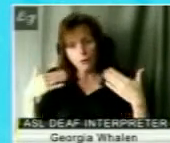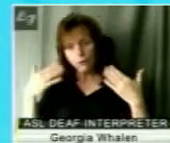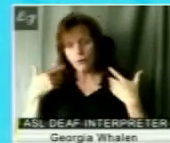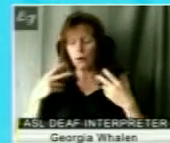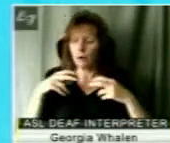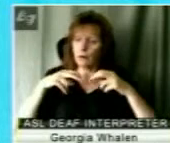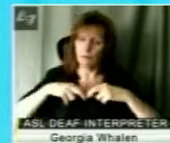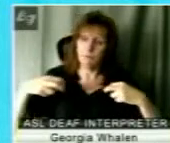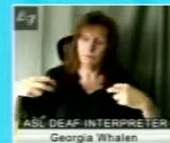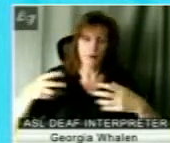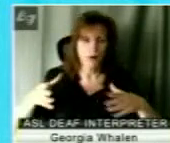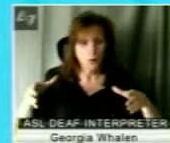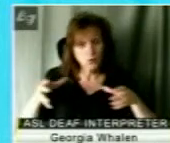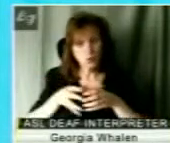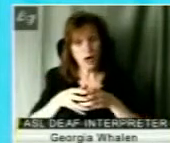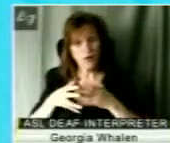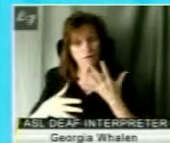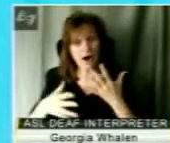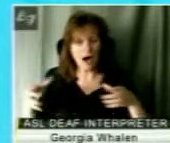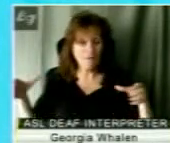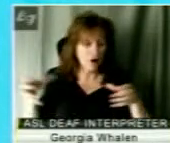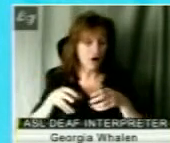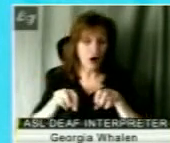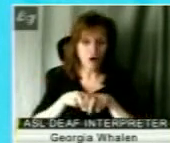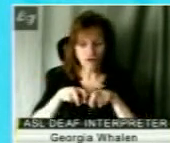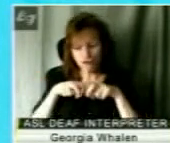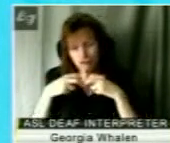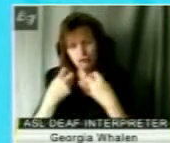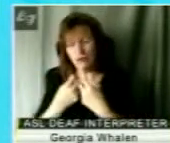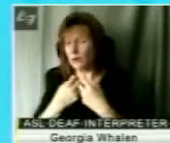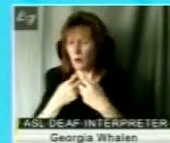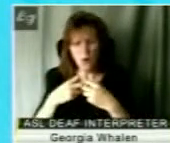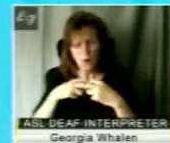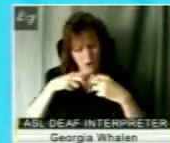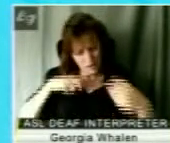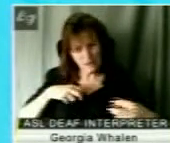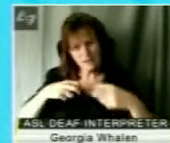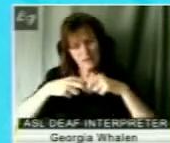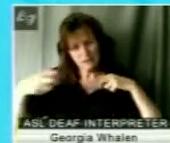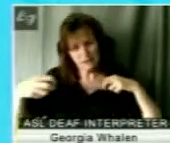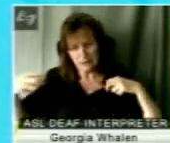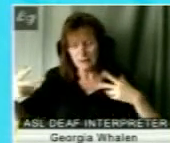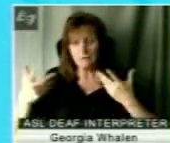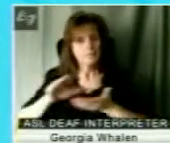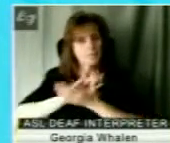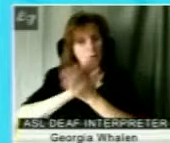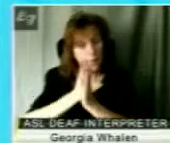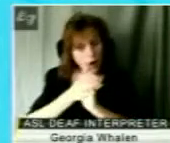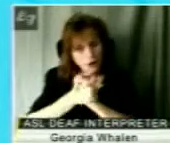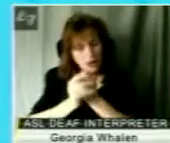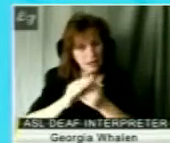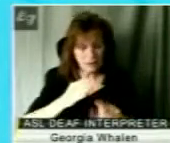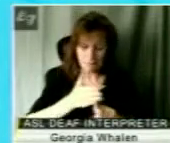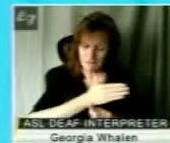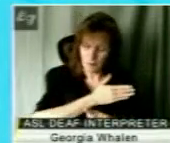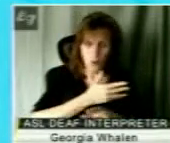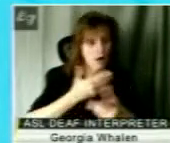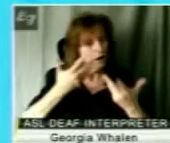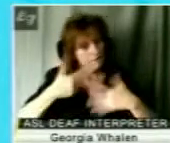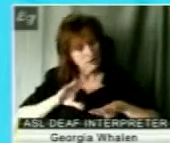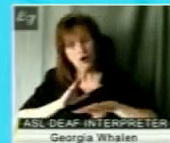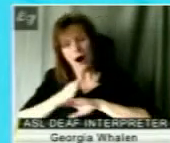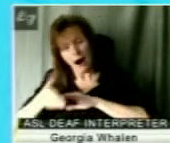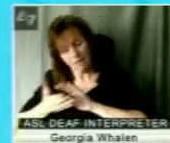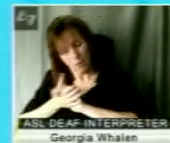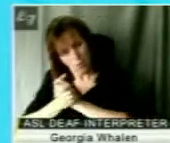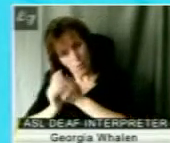doing, and not following those preventive measures of, you know, wash your hands frequently, wash your hands when you come back in, make sure that you're